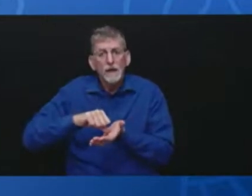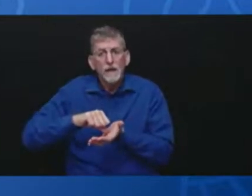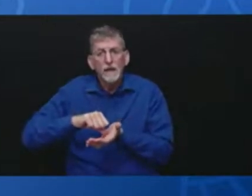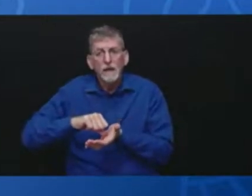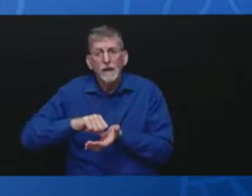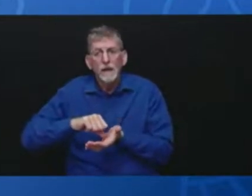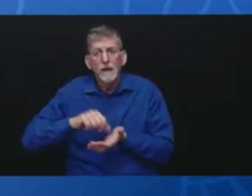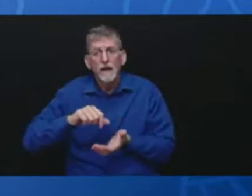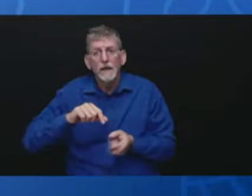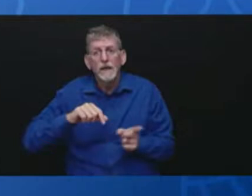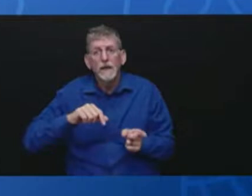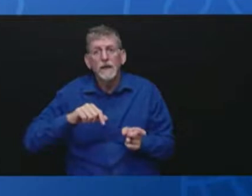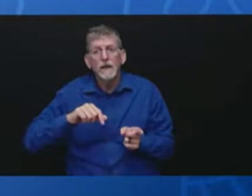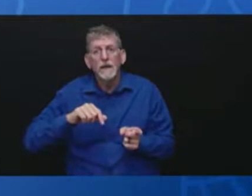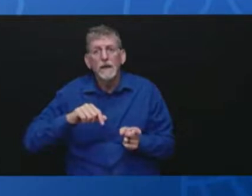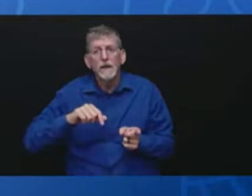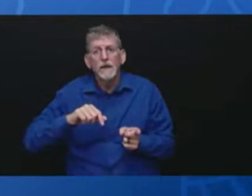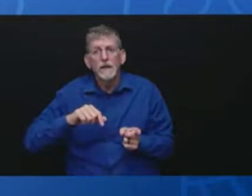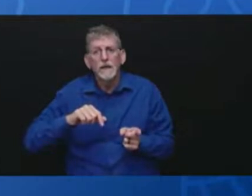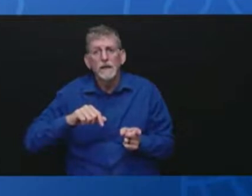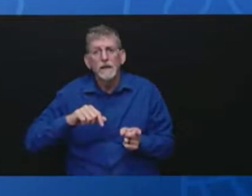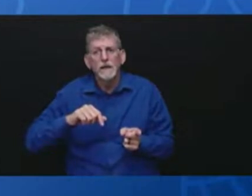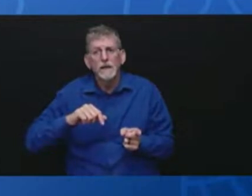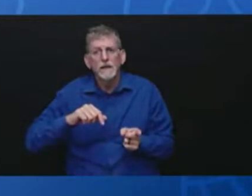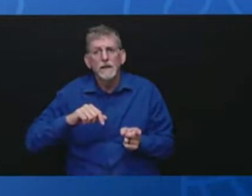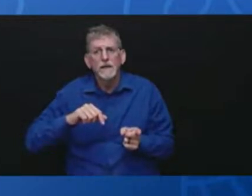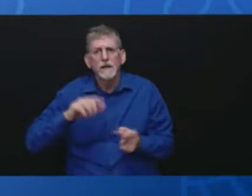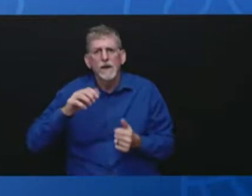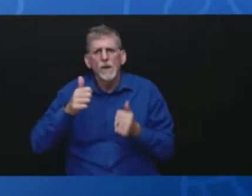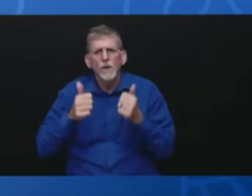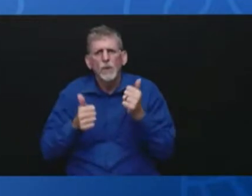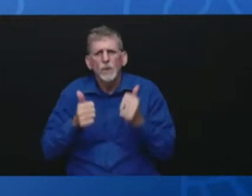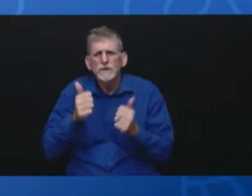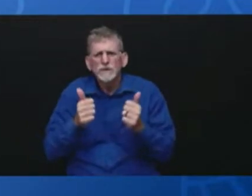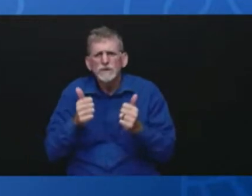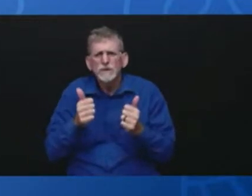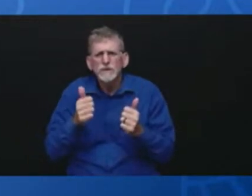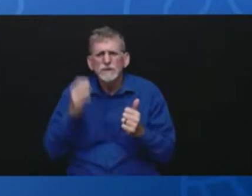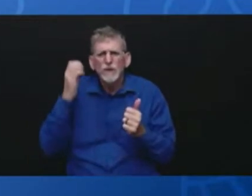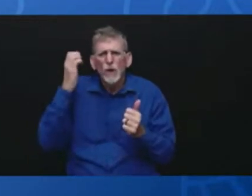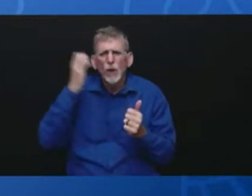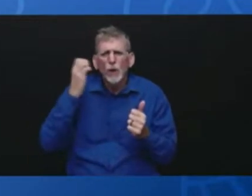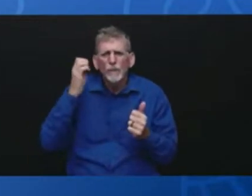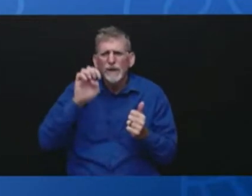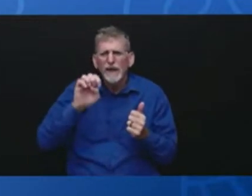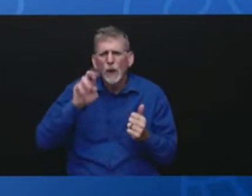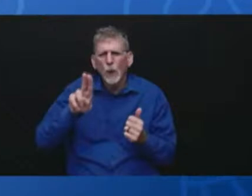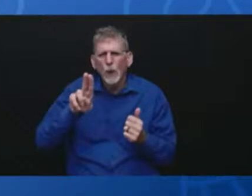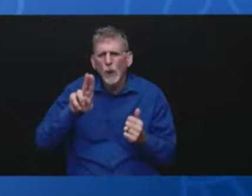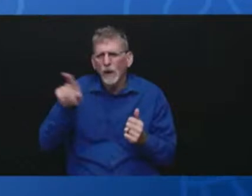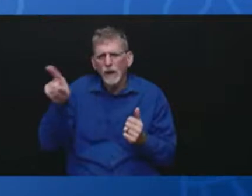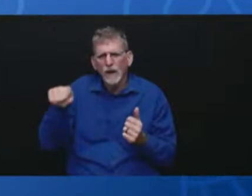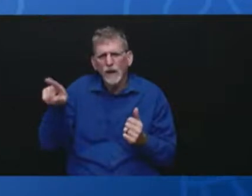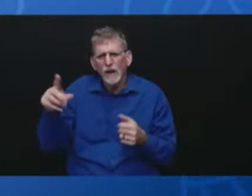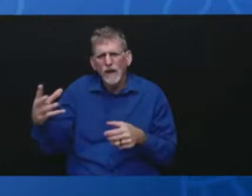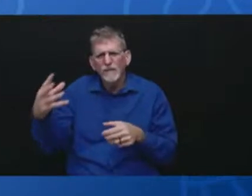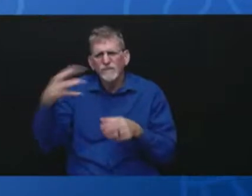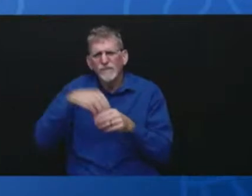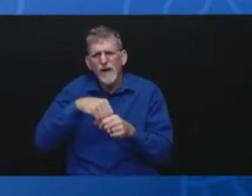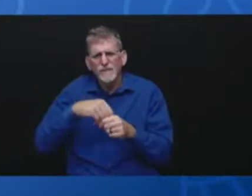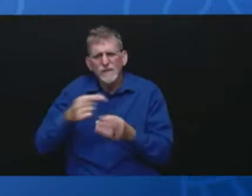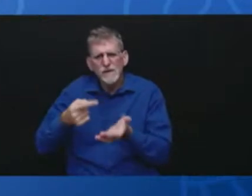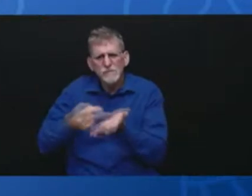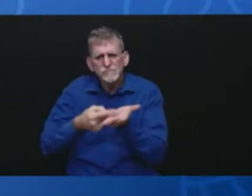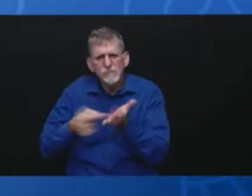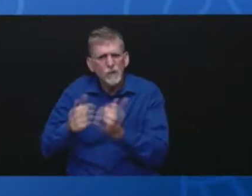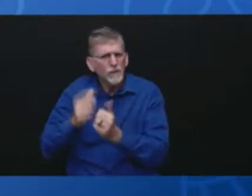is, on which level the European Union will be involved in the talk in Saudi Arabia, if they will be